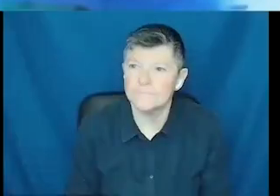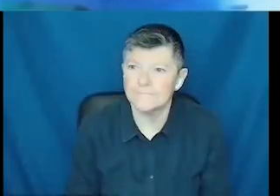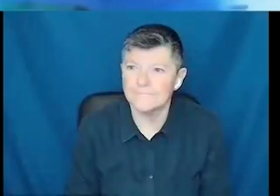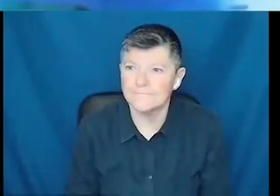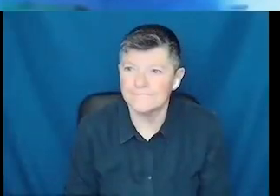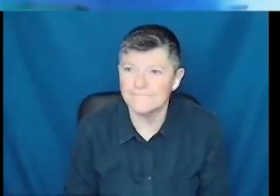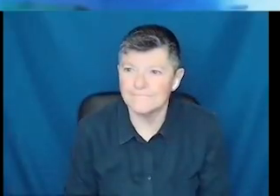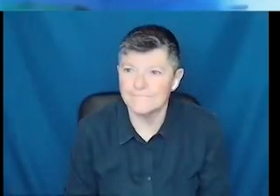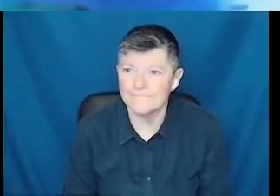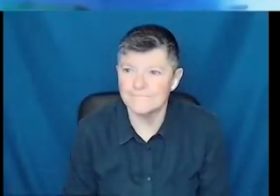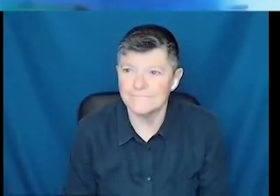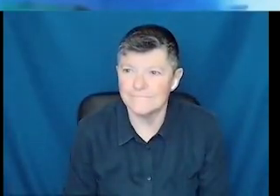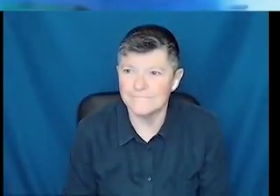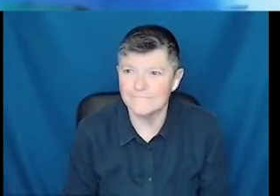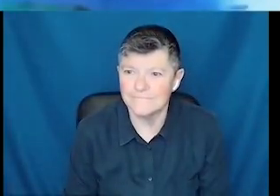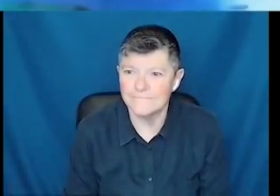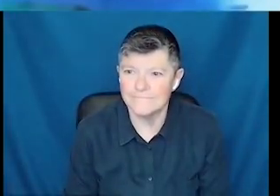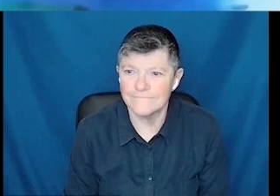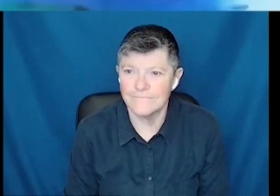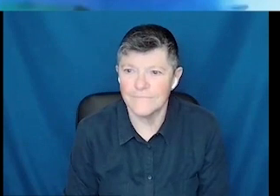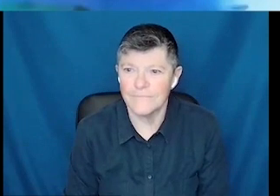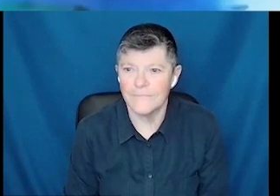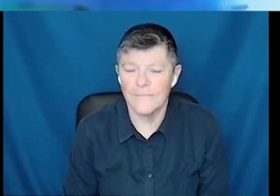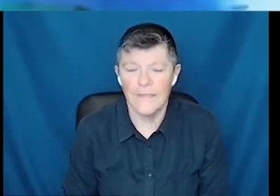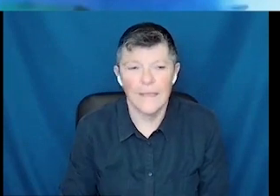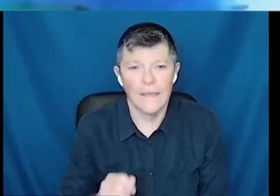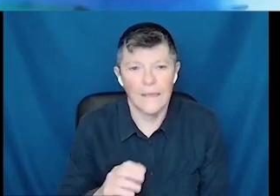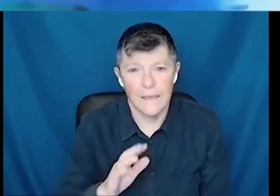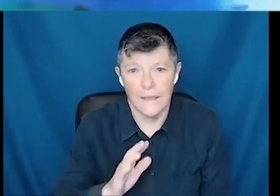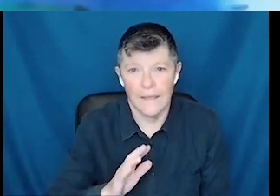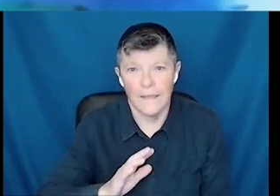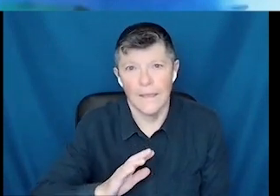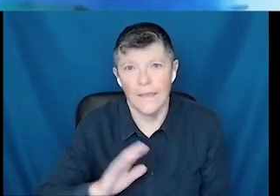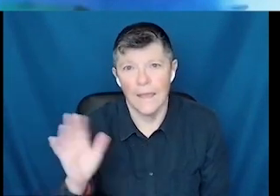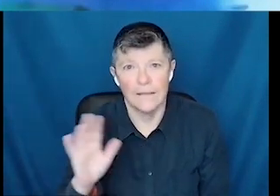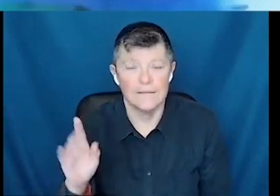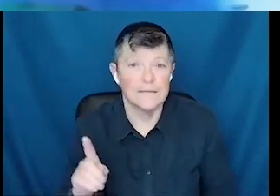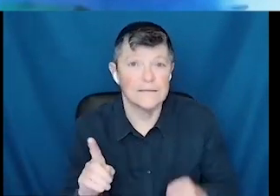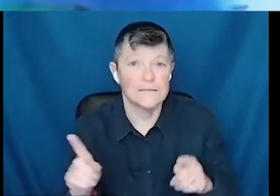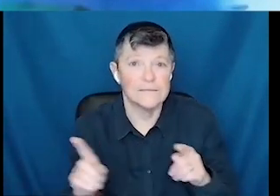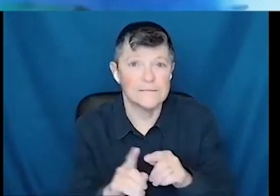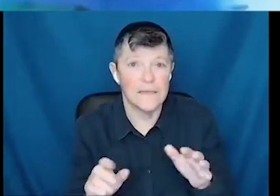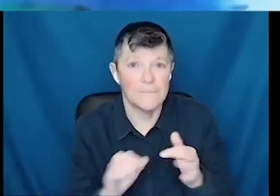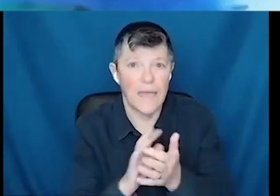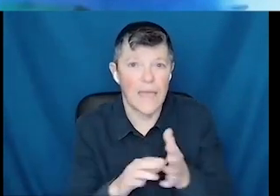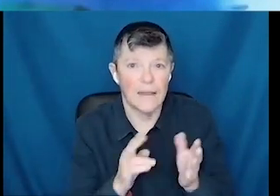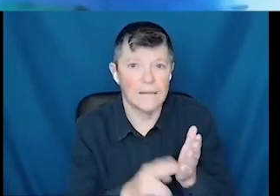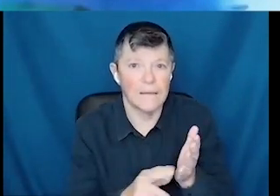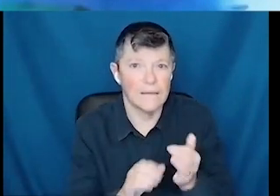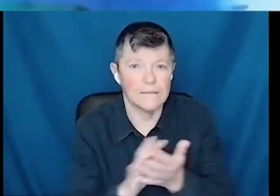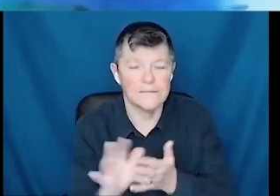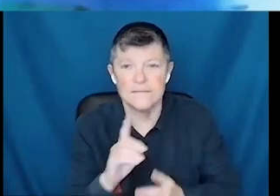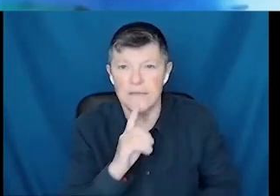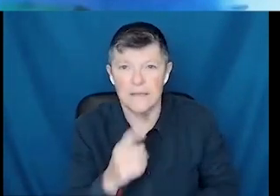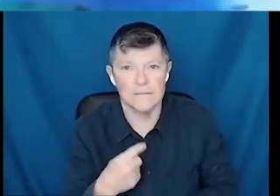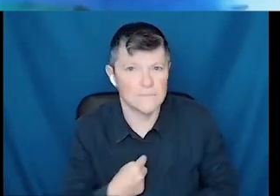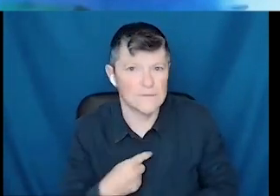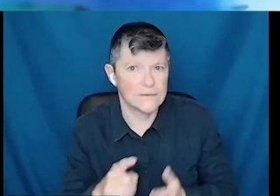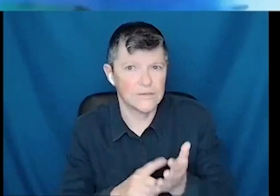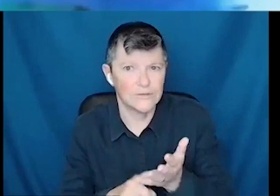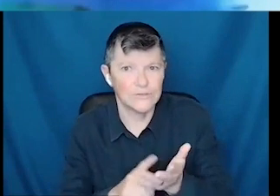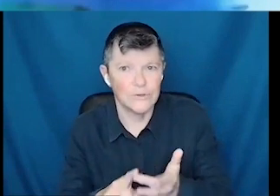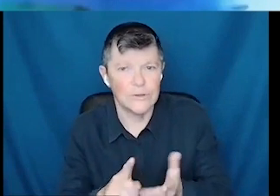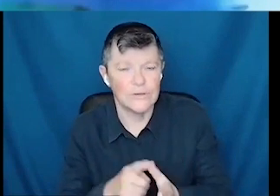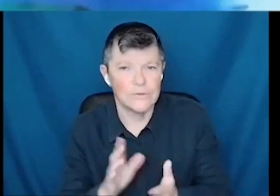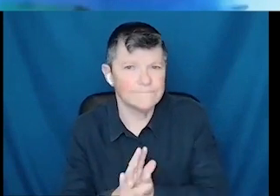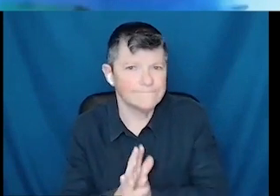yours. Hi. So like Hannah said, me and Julia had the pleasure of working as research